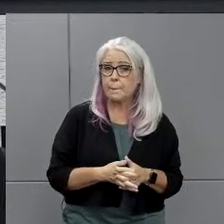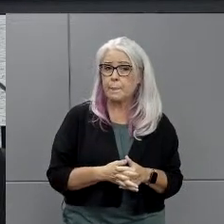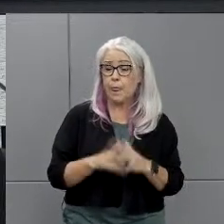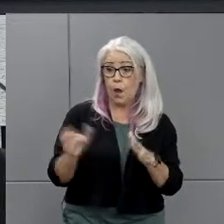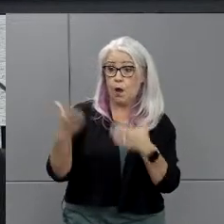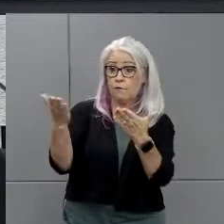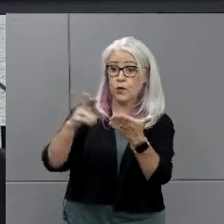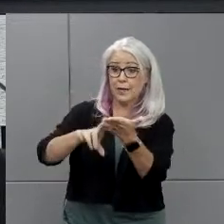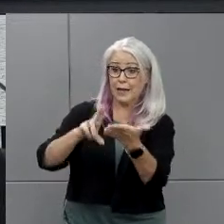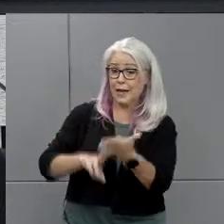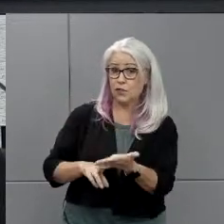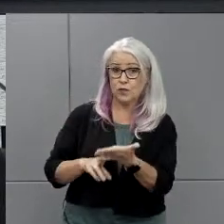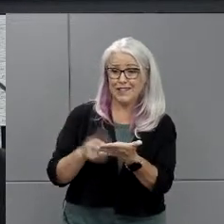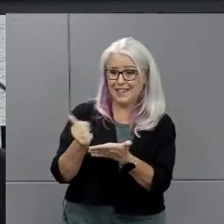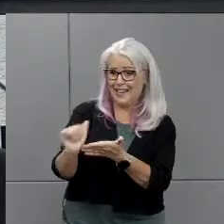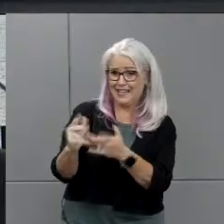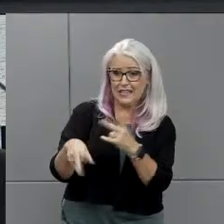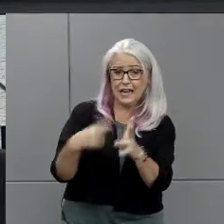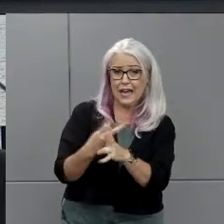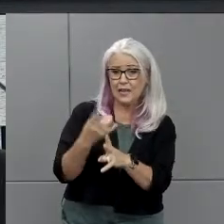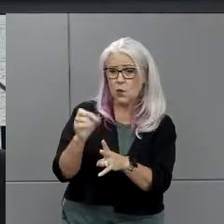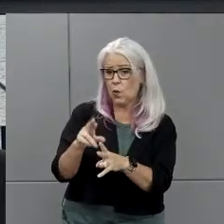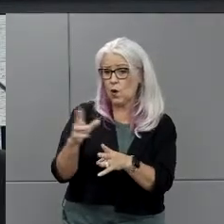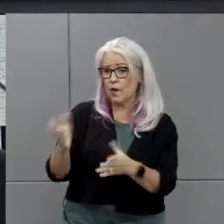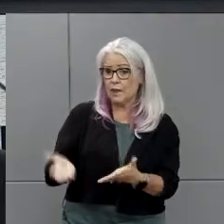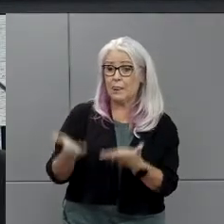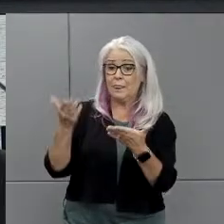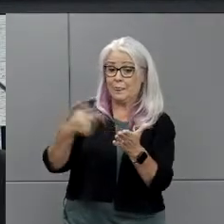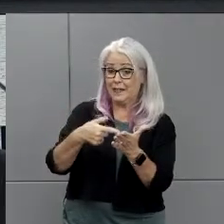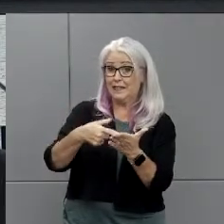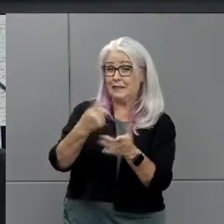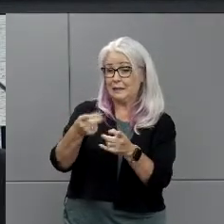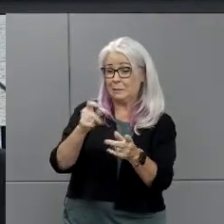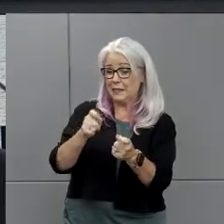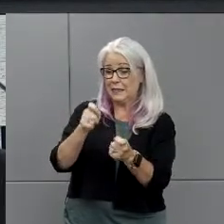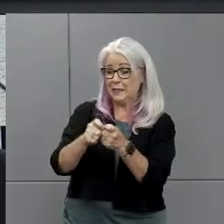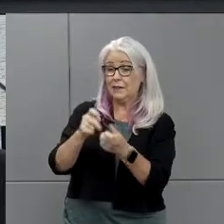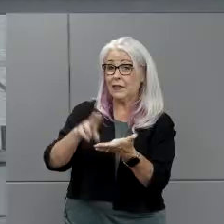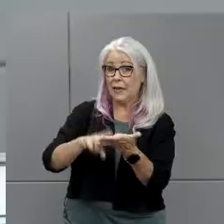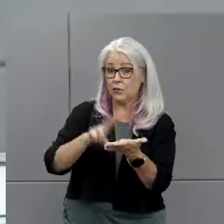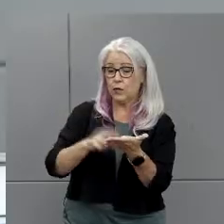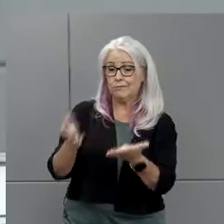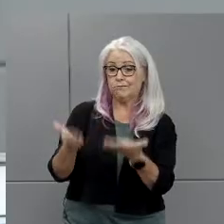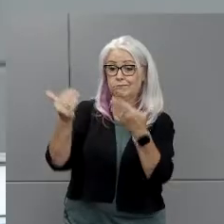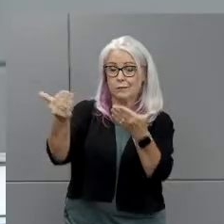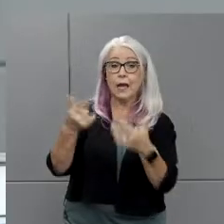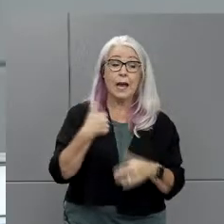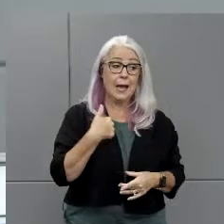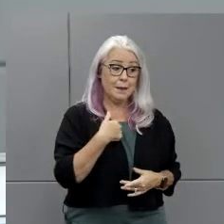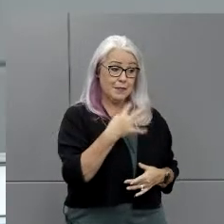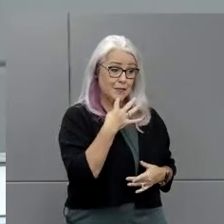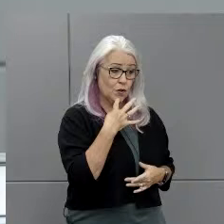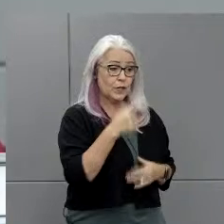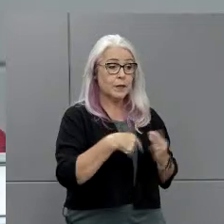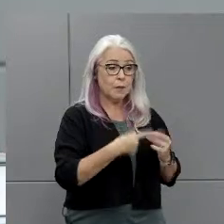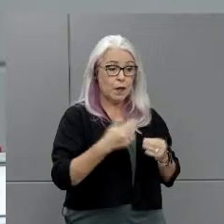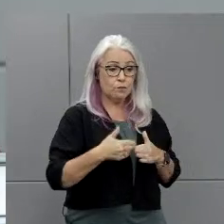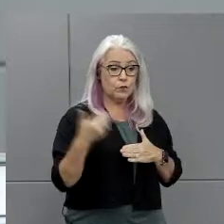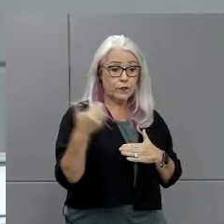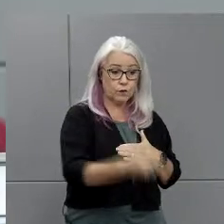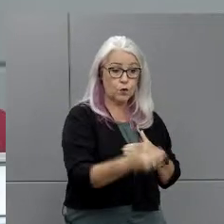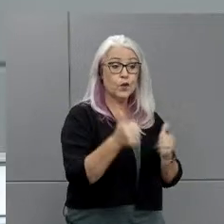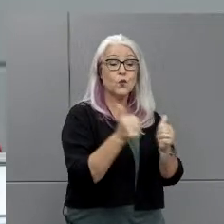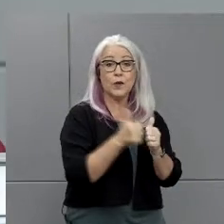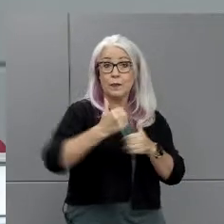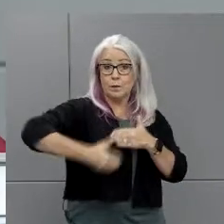offering a contract of any type or offering this contract? I'm talking about moving forward with the process.